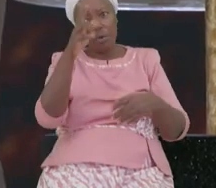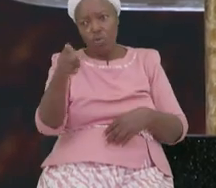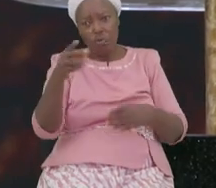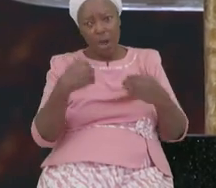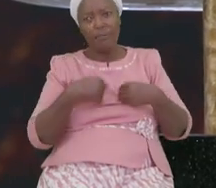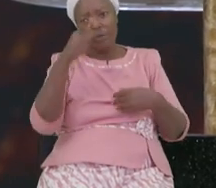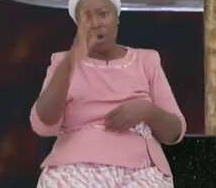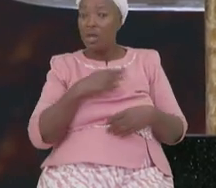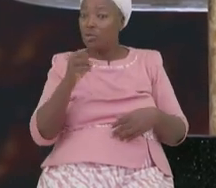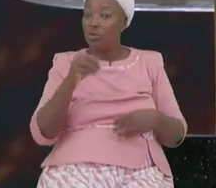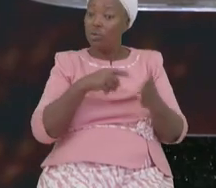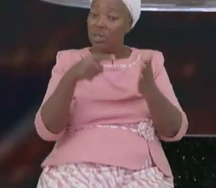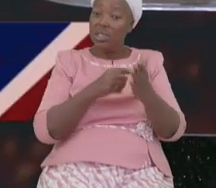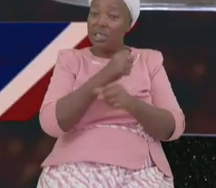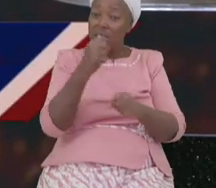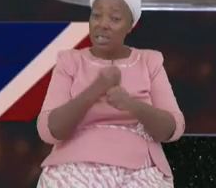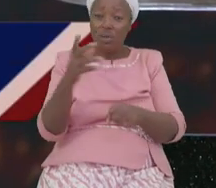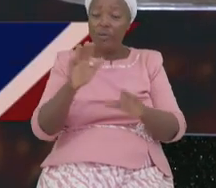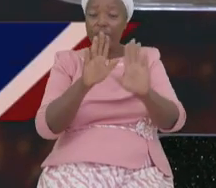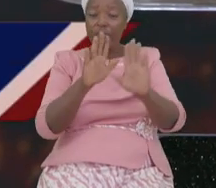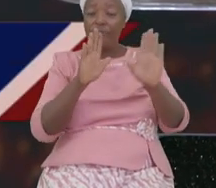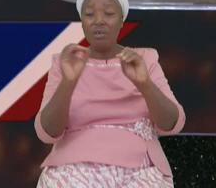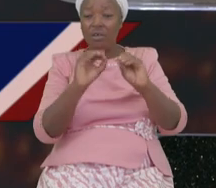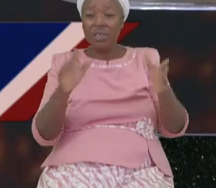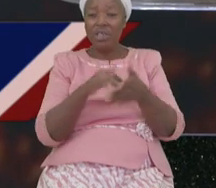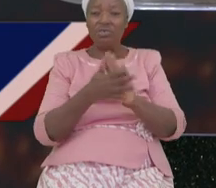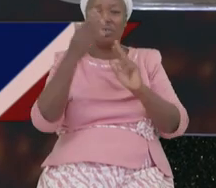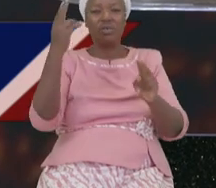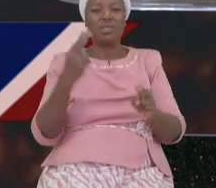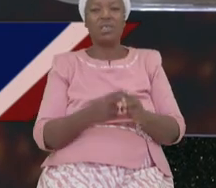this year, you will fear nothing in Jesus' name.